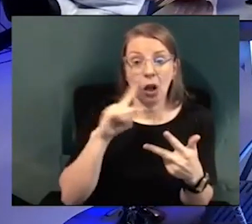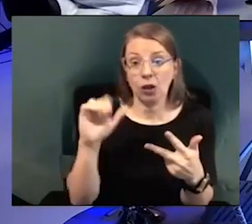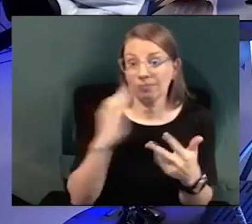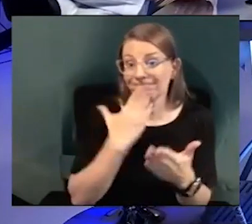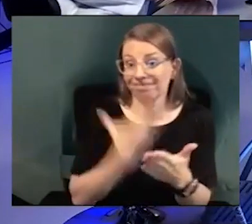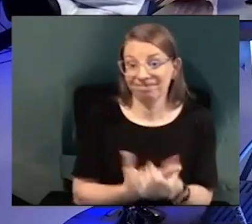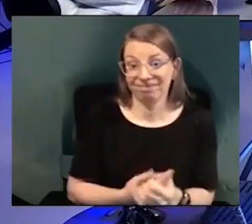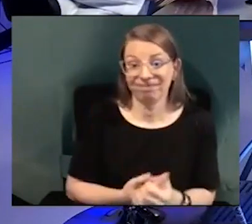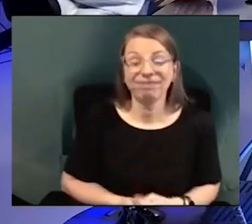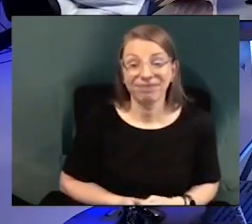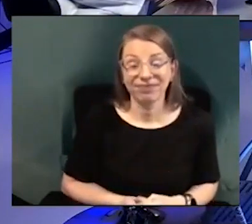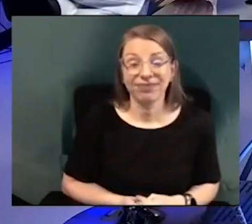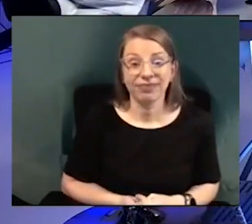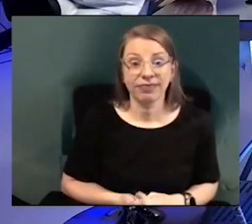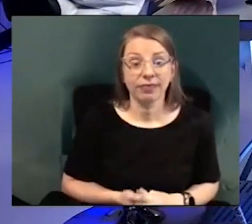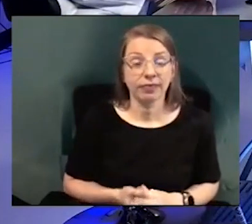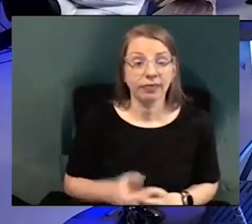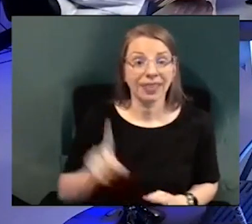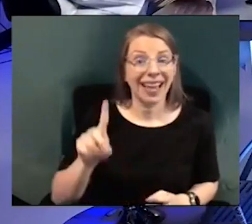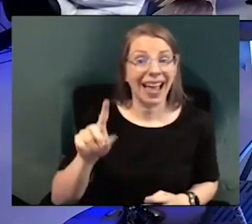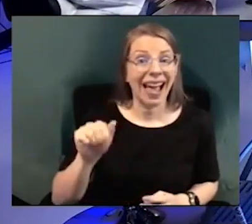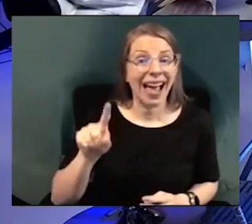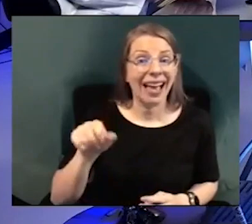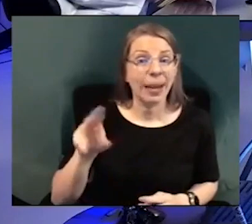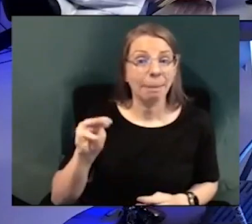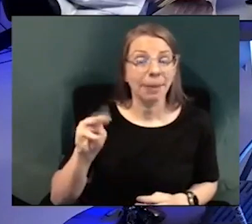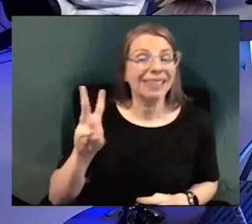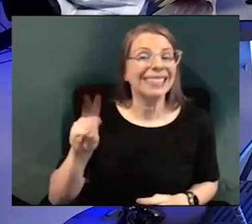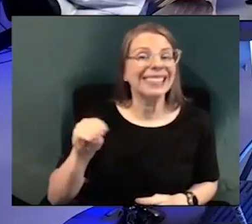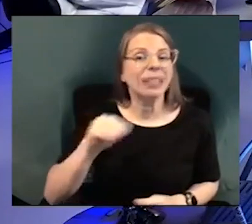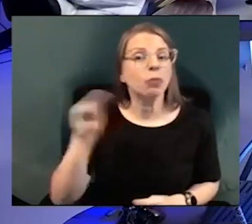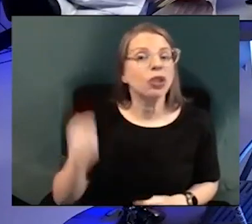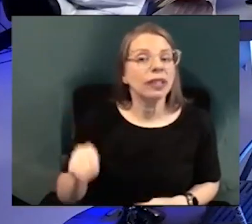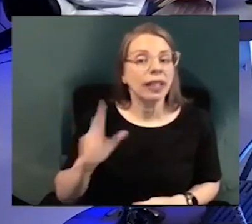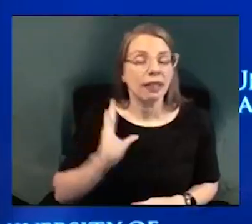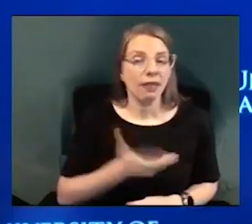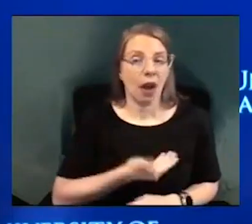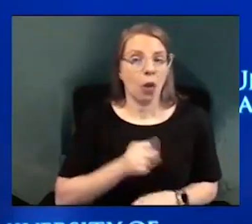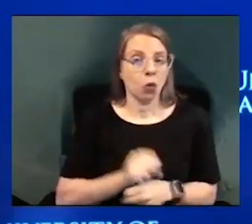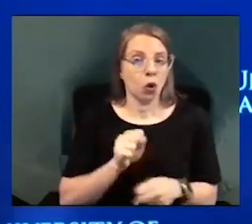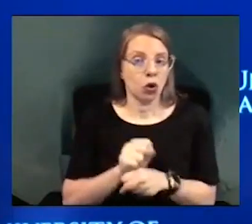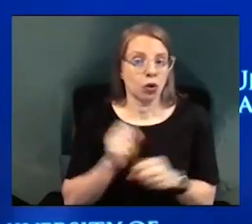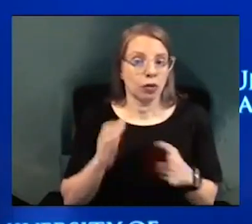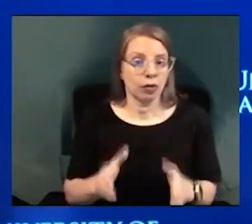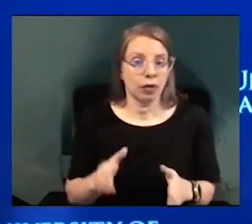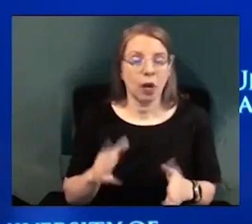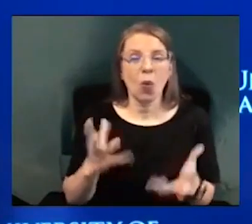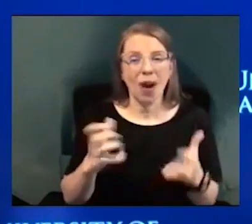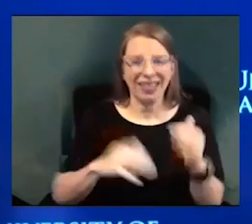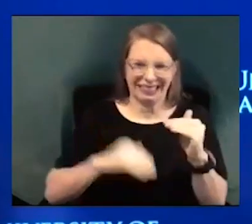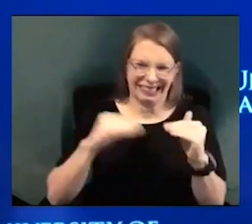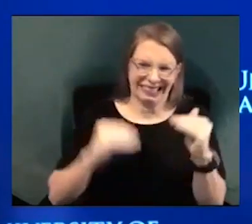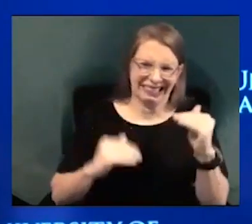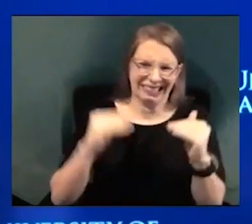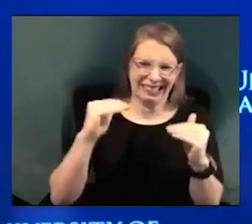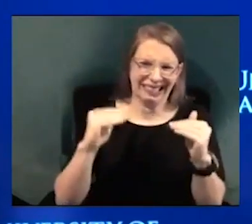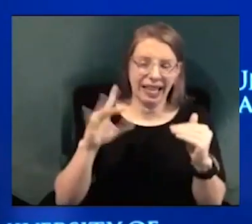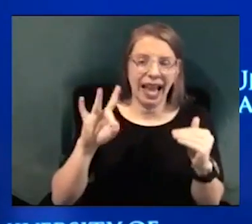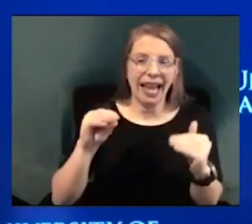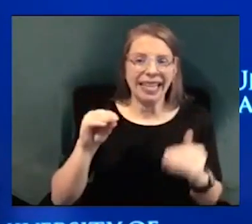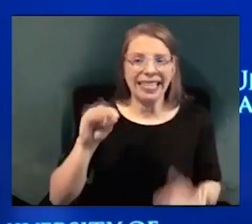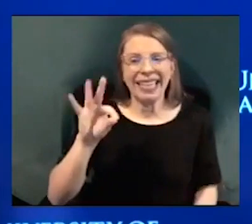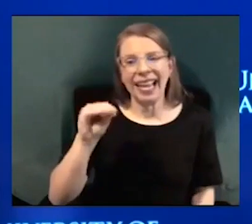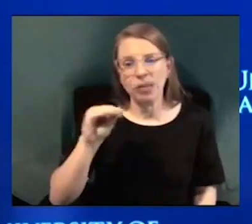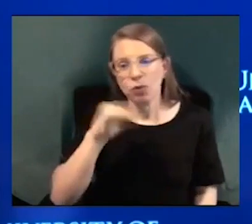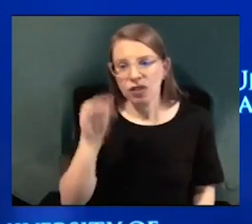update, we're right around 60% of our Okay, employees have been 60%. vaccinated. So Yep. we'd like to be in the 80 or 90% range. We had a higher percentage, I think, than some of our